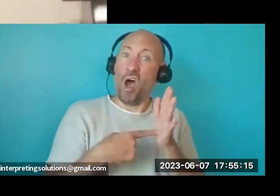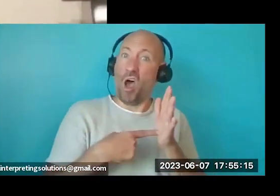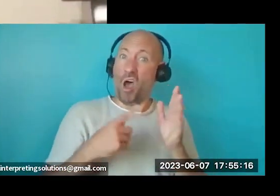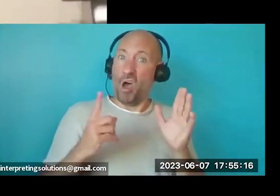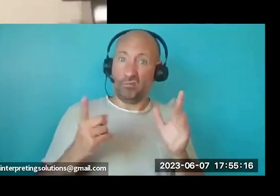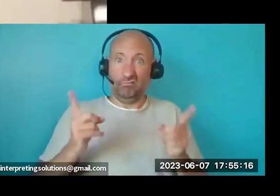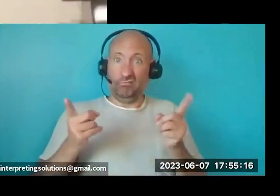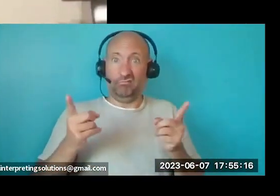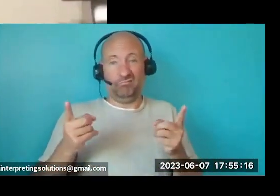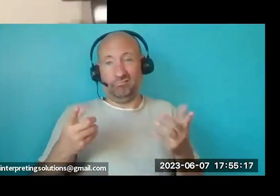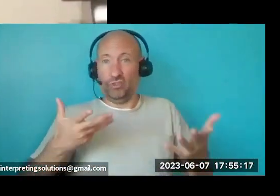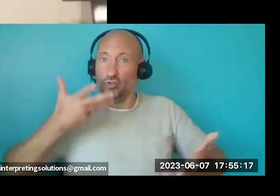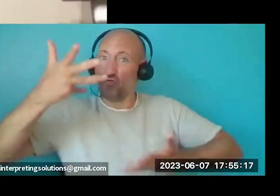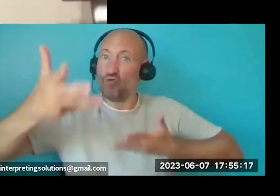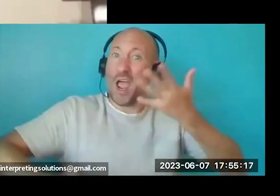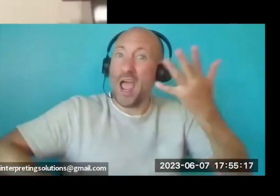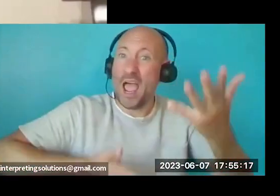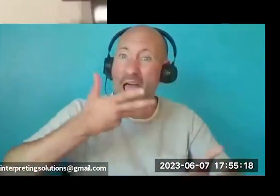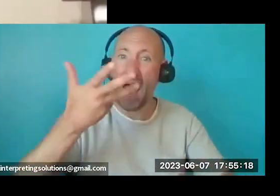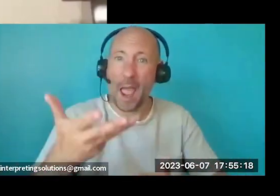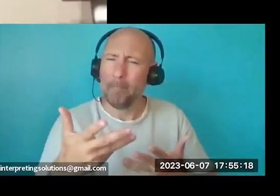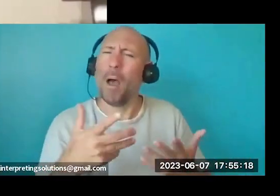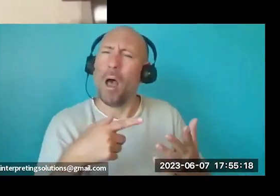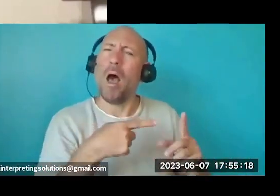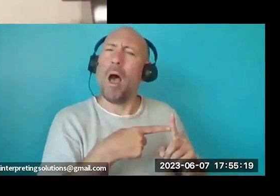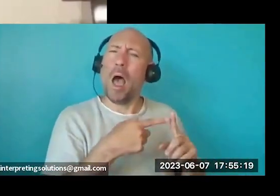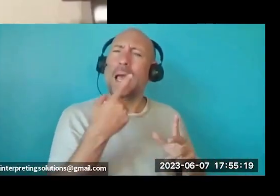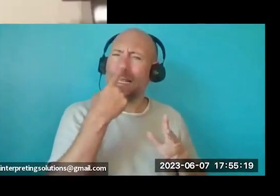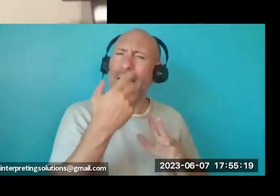also included accessibility